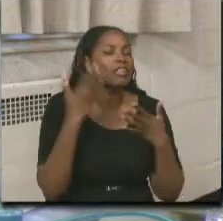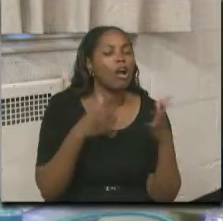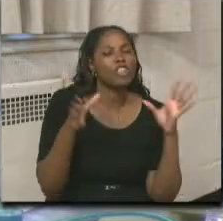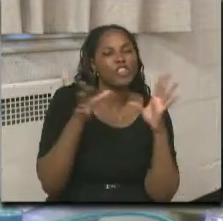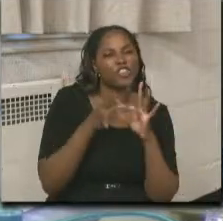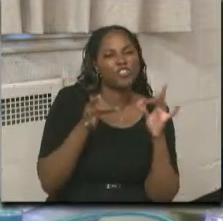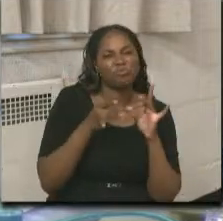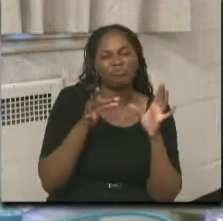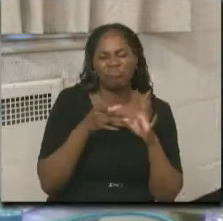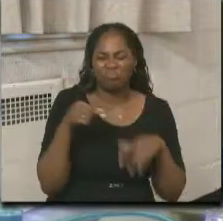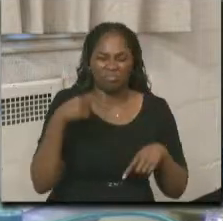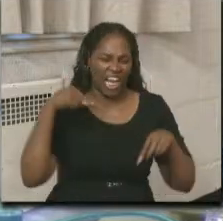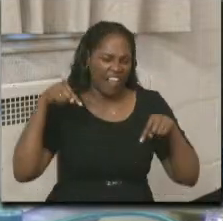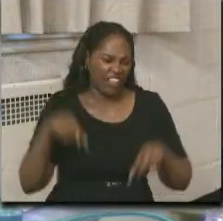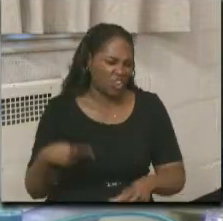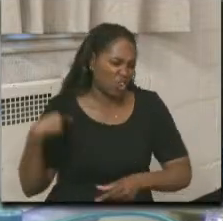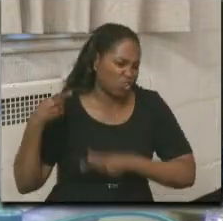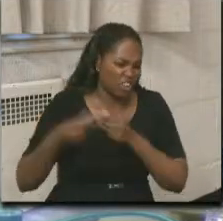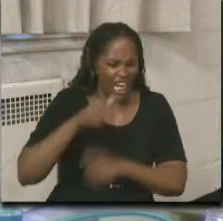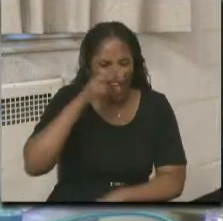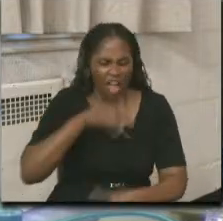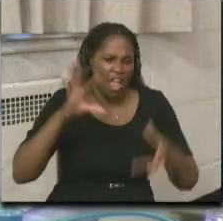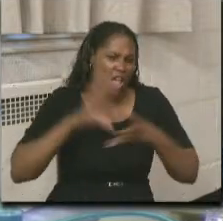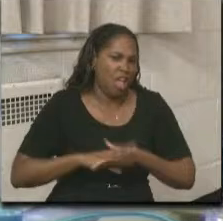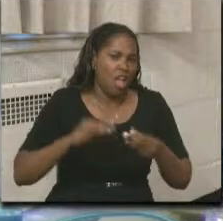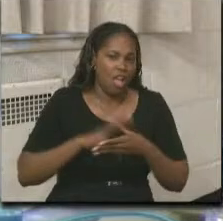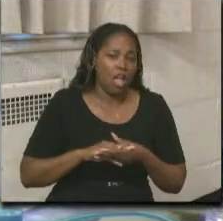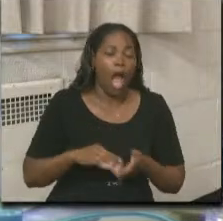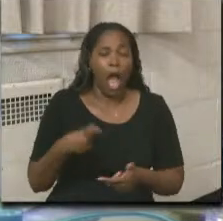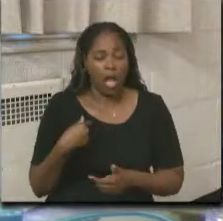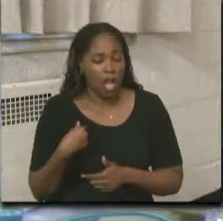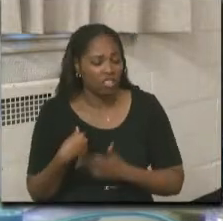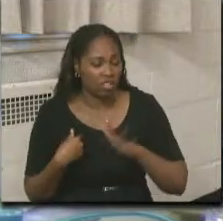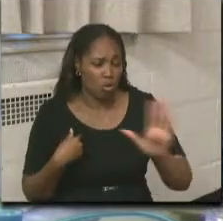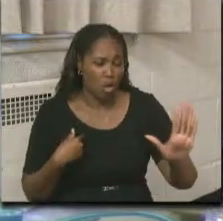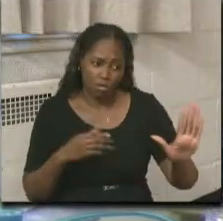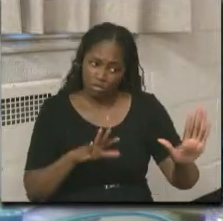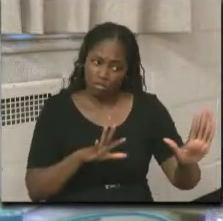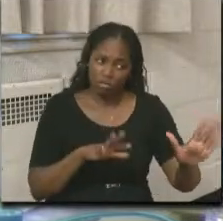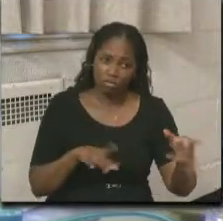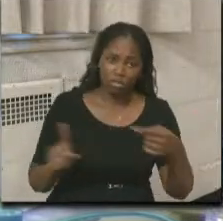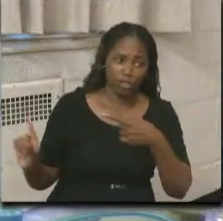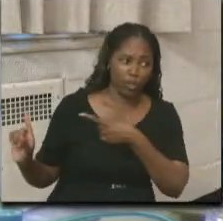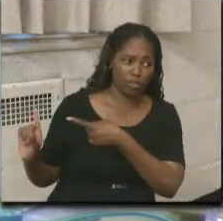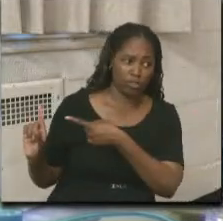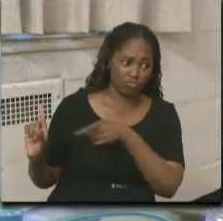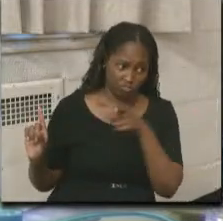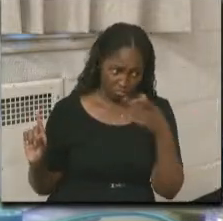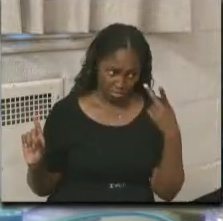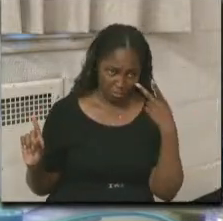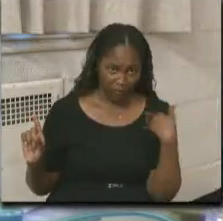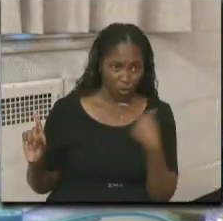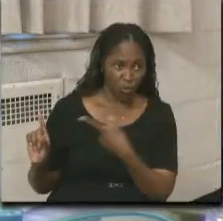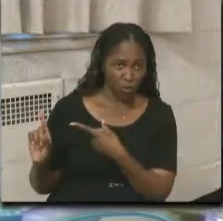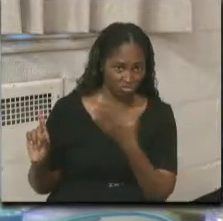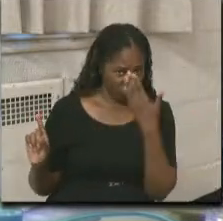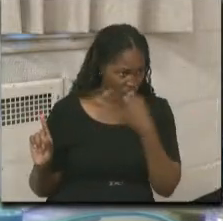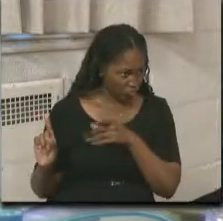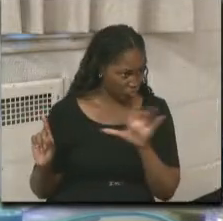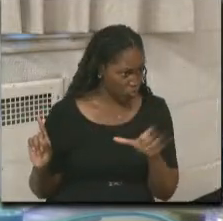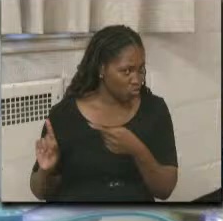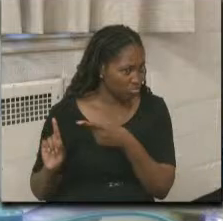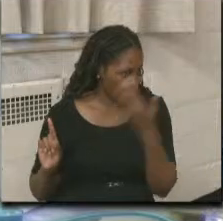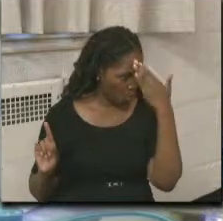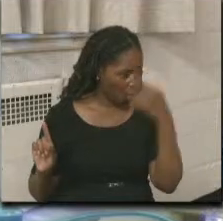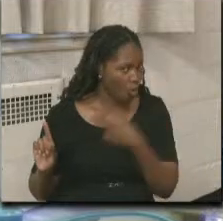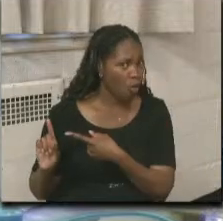this generation coming up, you're always the person I can point to. And I say, have you considered this person? Do you know what she's doing? Do you know some of